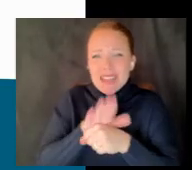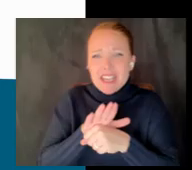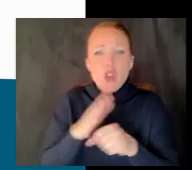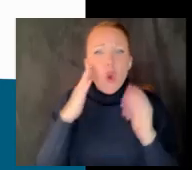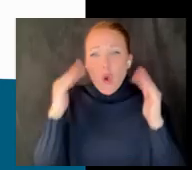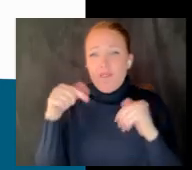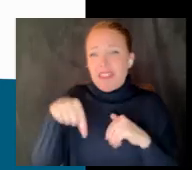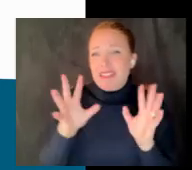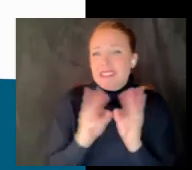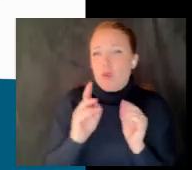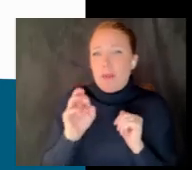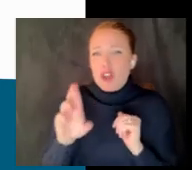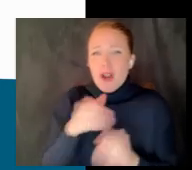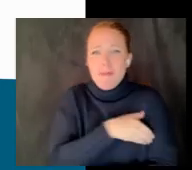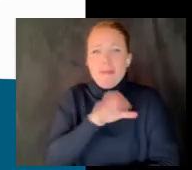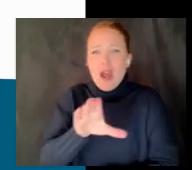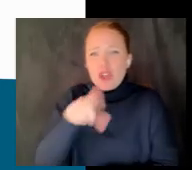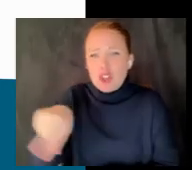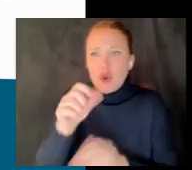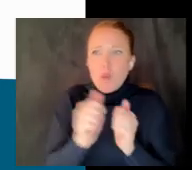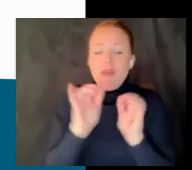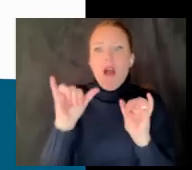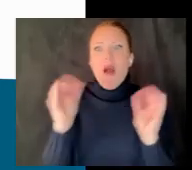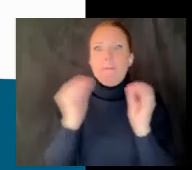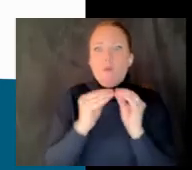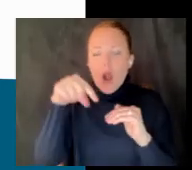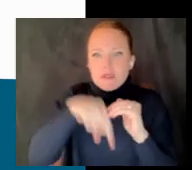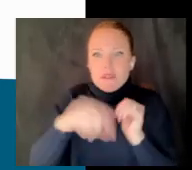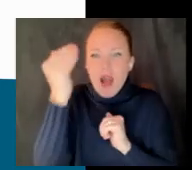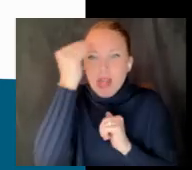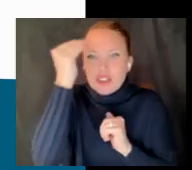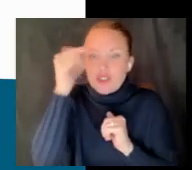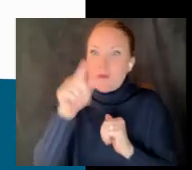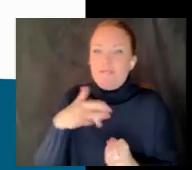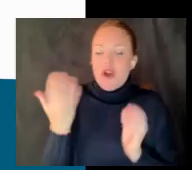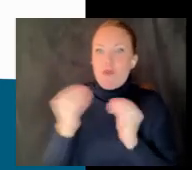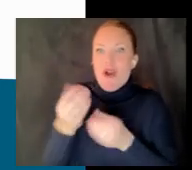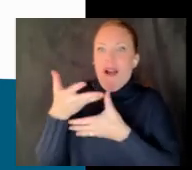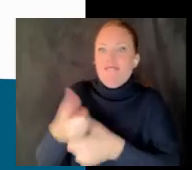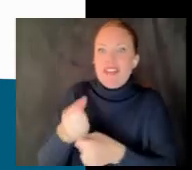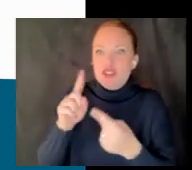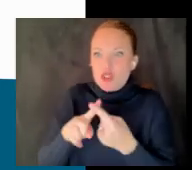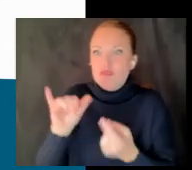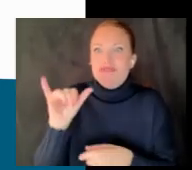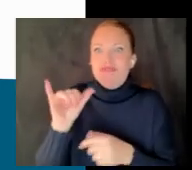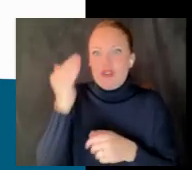has empowered you with knowledge and the confidence to navigate the world of Section 504 effectively.